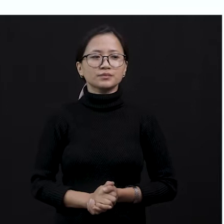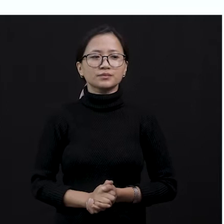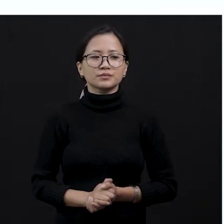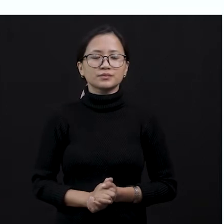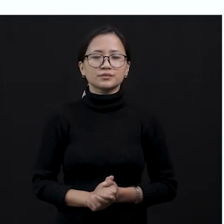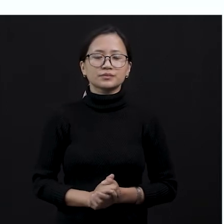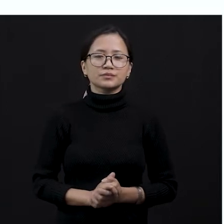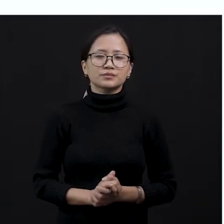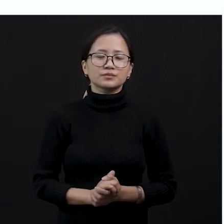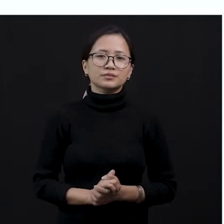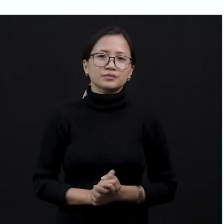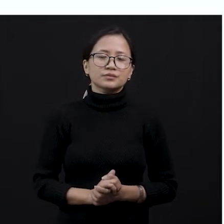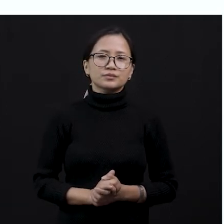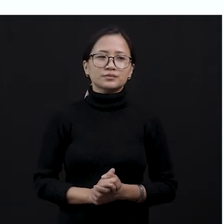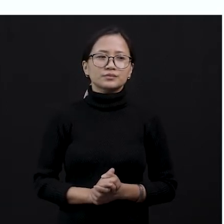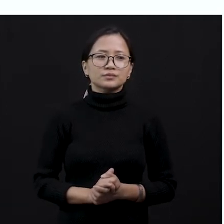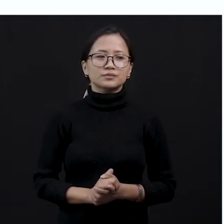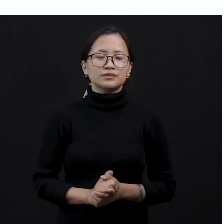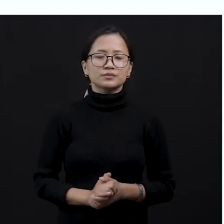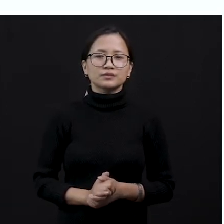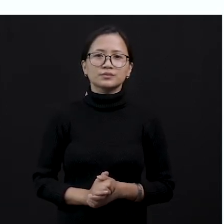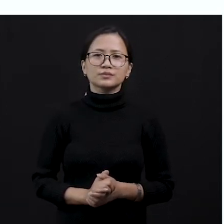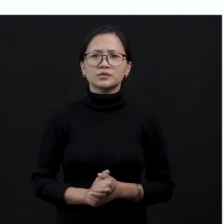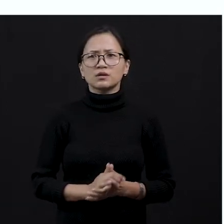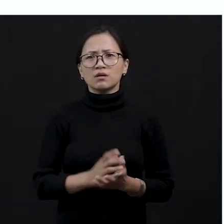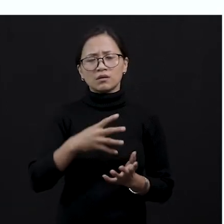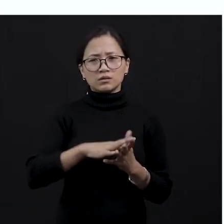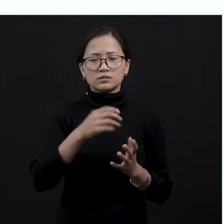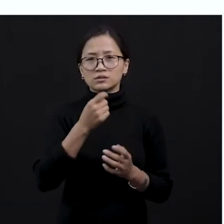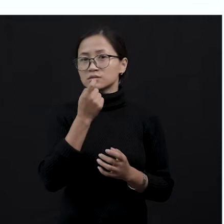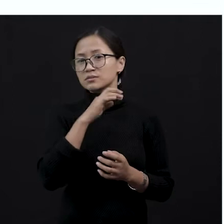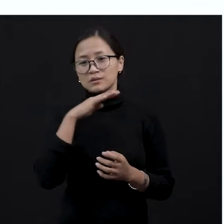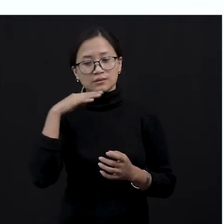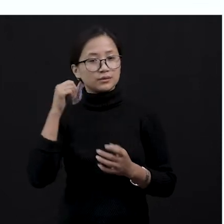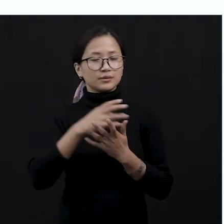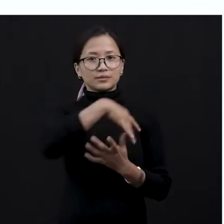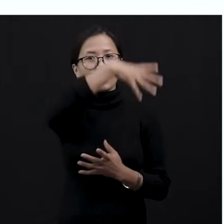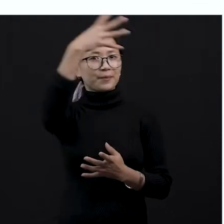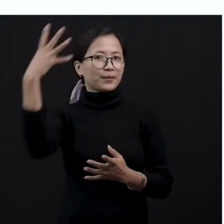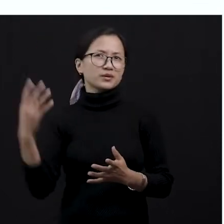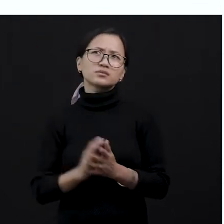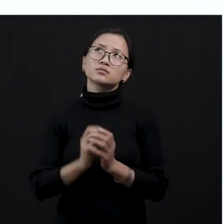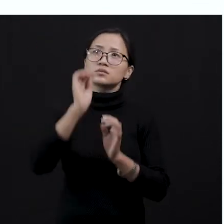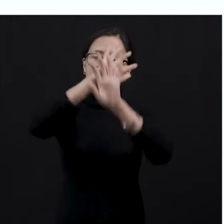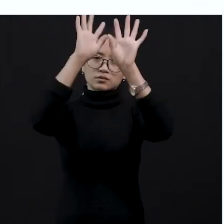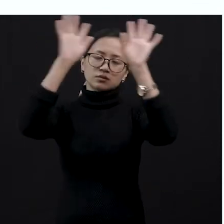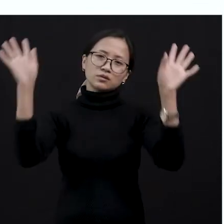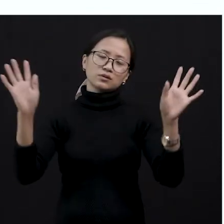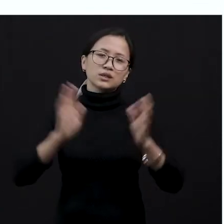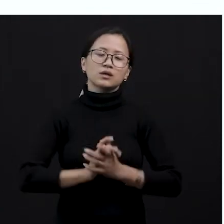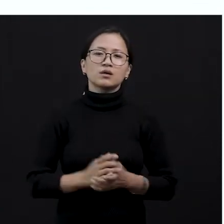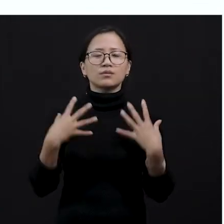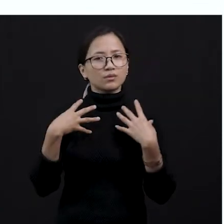I wish the rainbow to beautify my life. See, the rainbow appears in the sky, right? That is why the